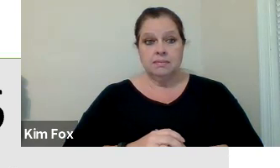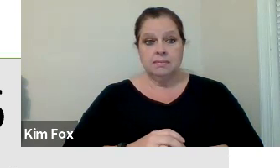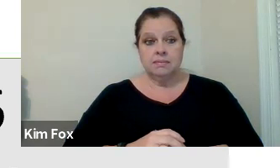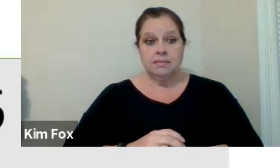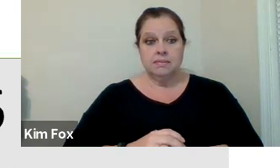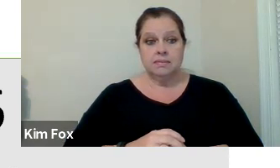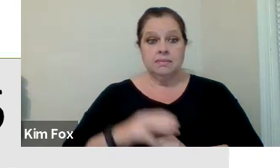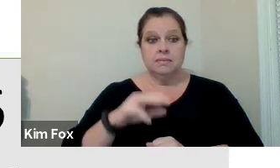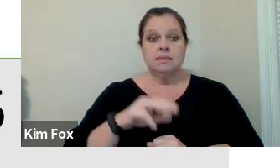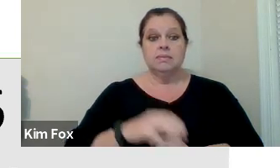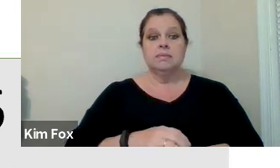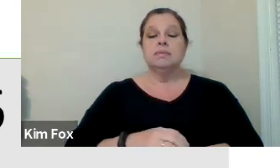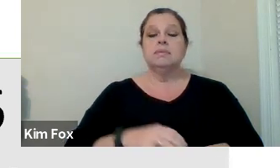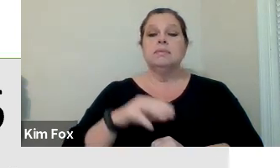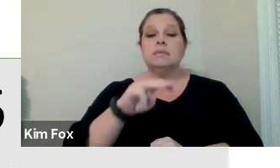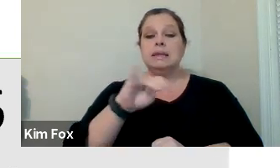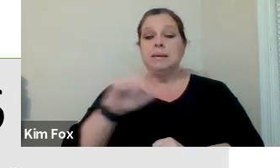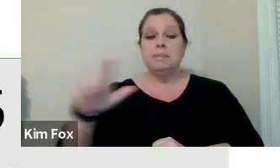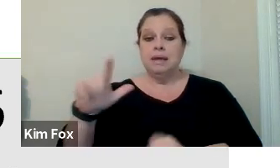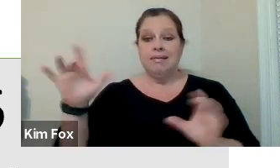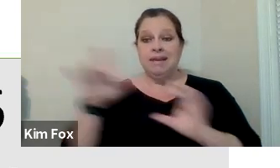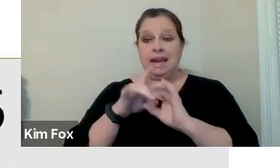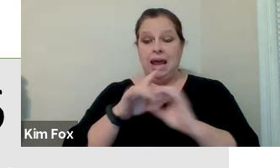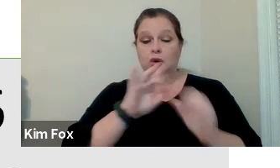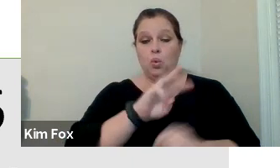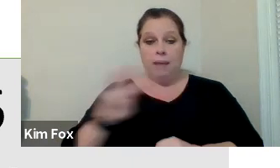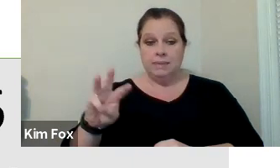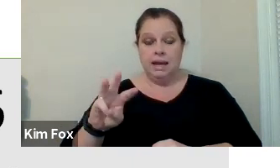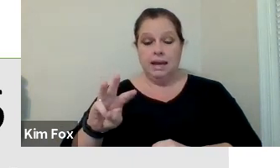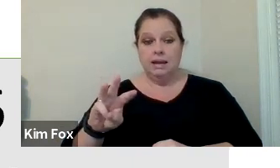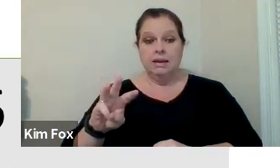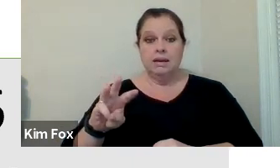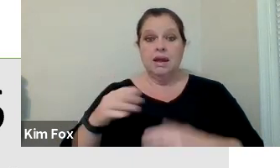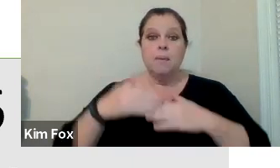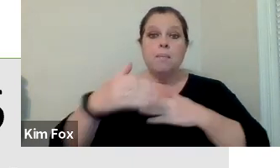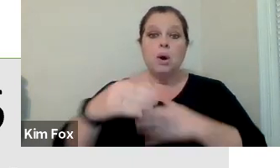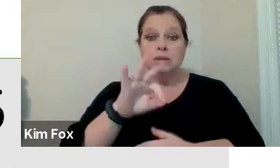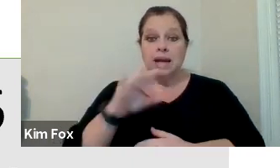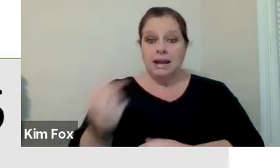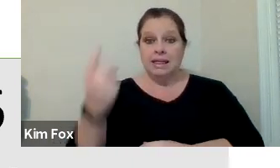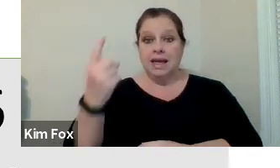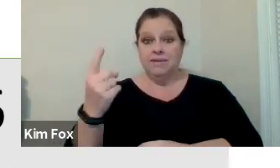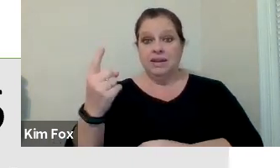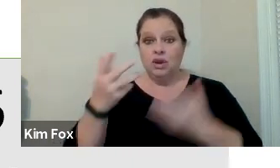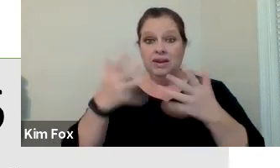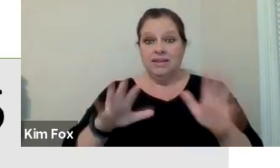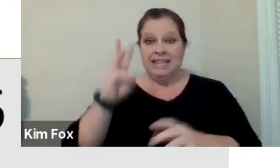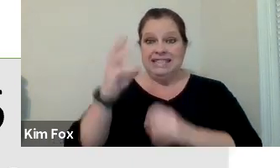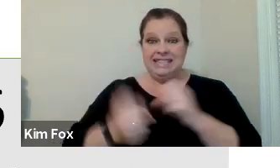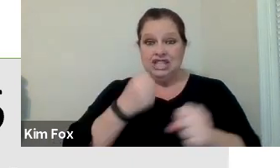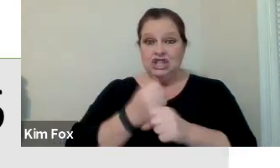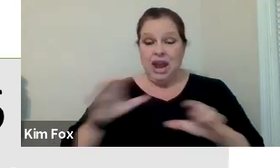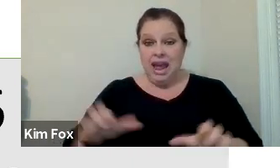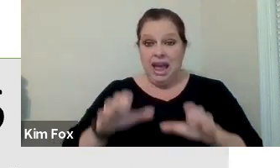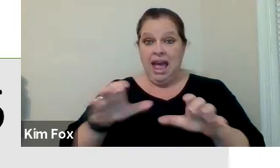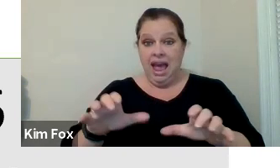MilConnect website. So it'll show you here that for the post 9/11, you need to complete 6 years of active duty